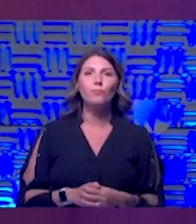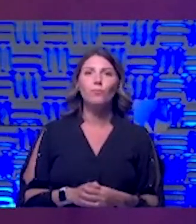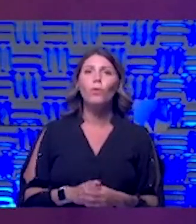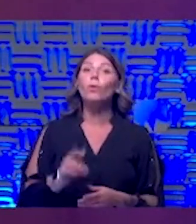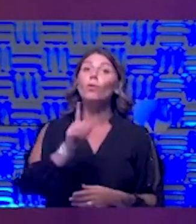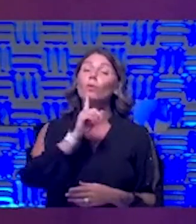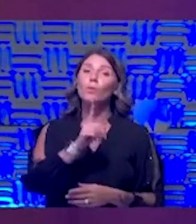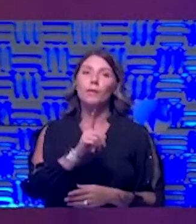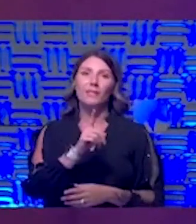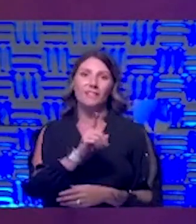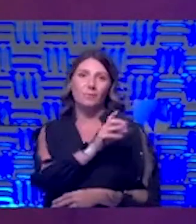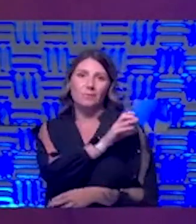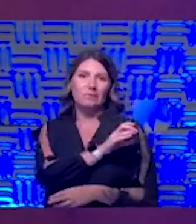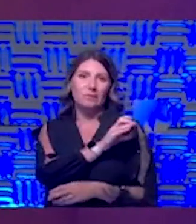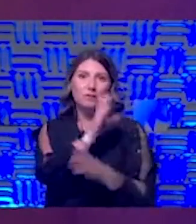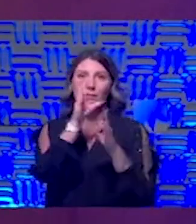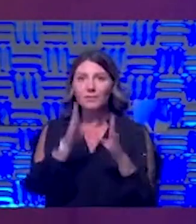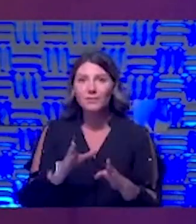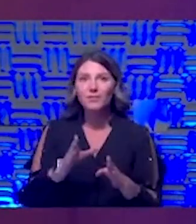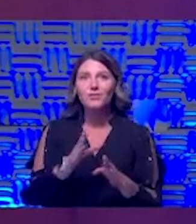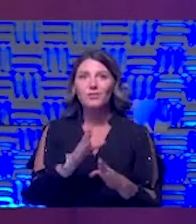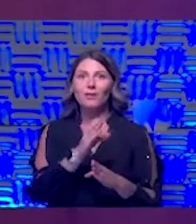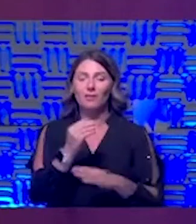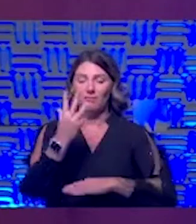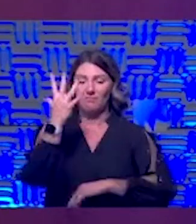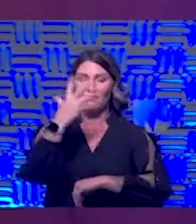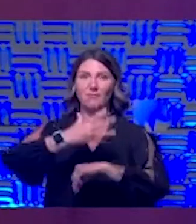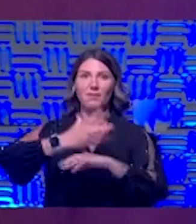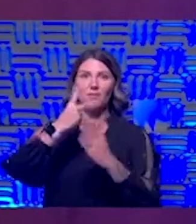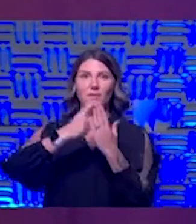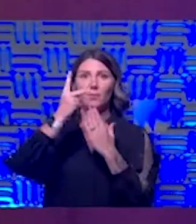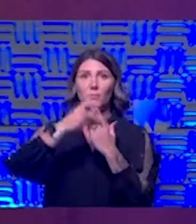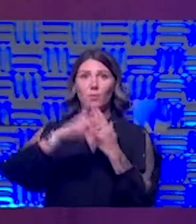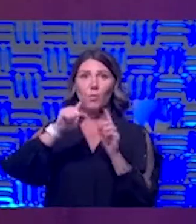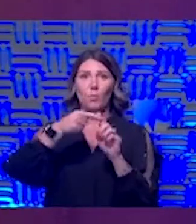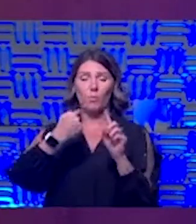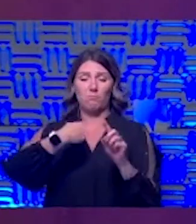having the clinicians in the 5-day program when I went through